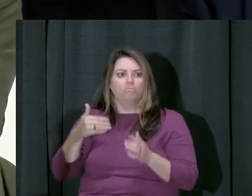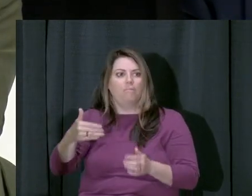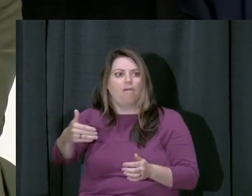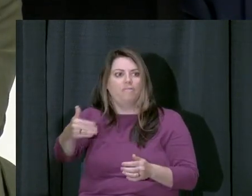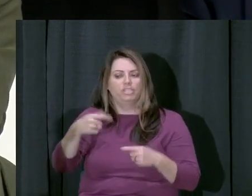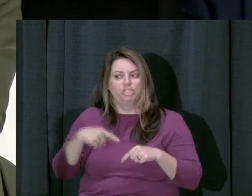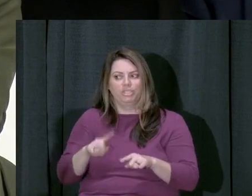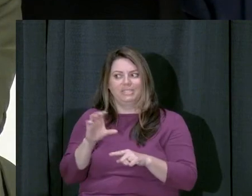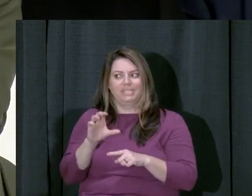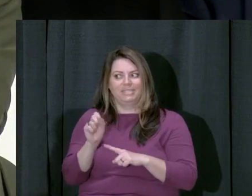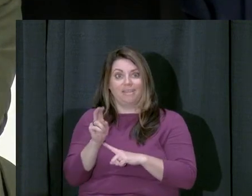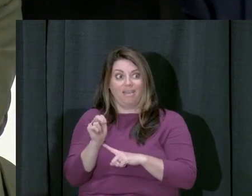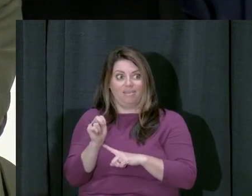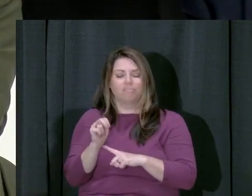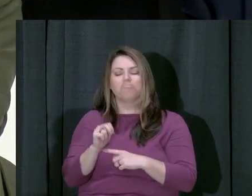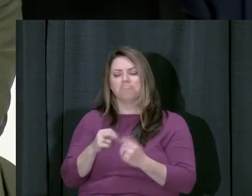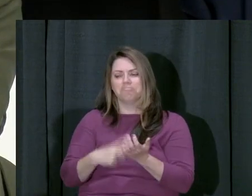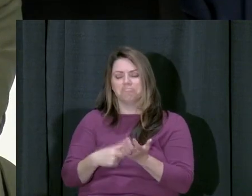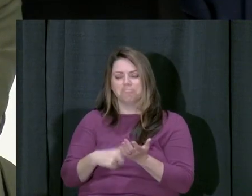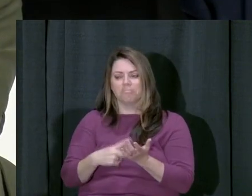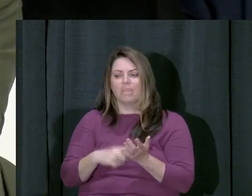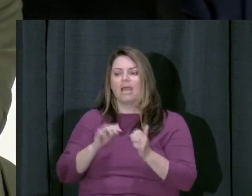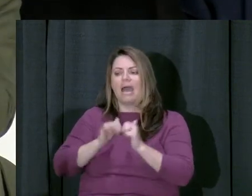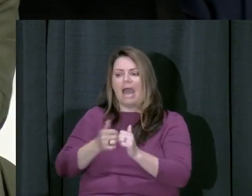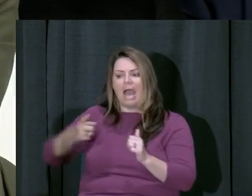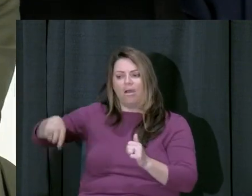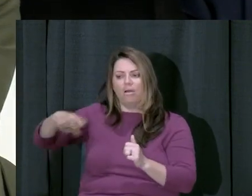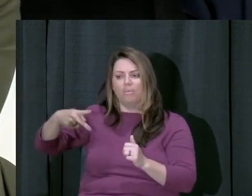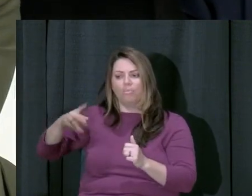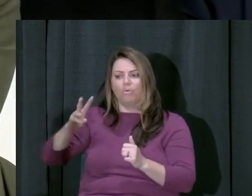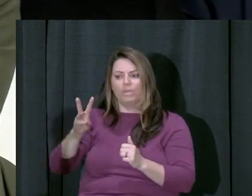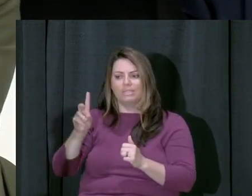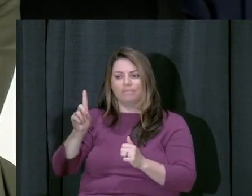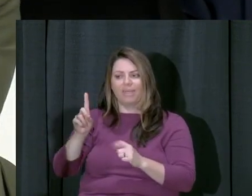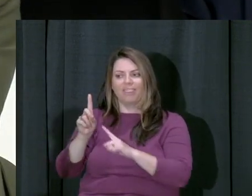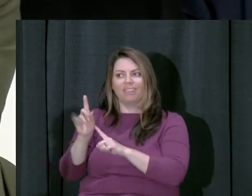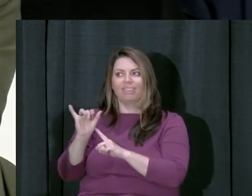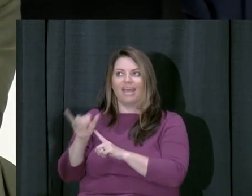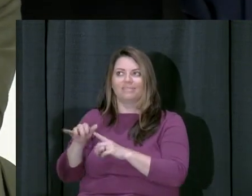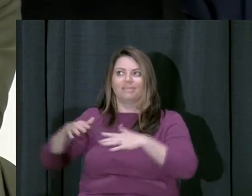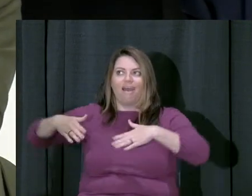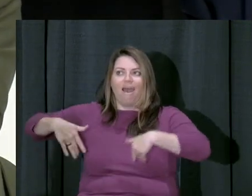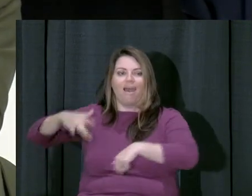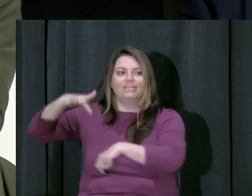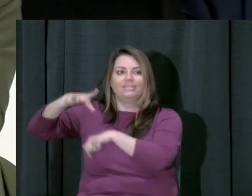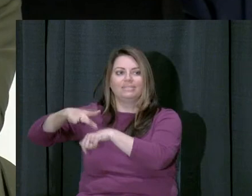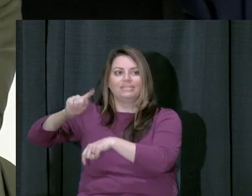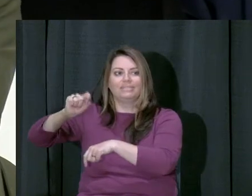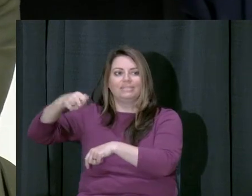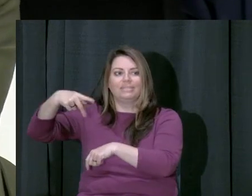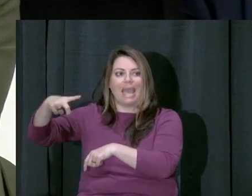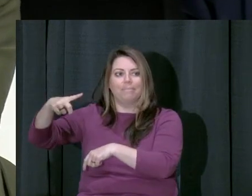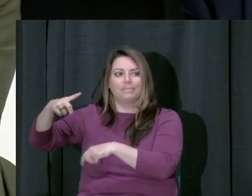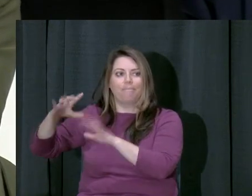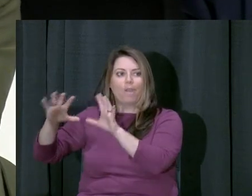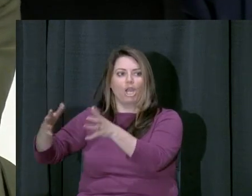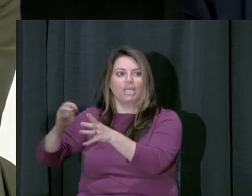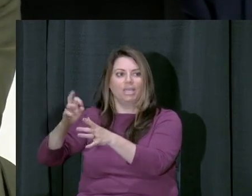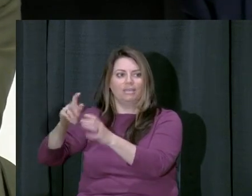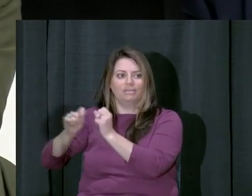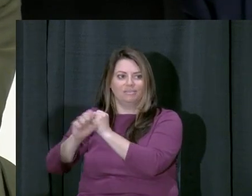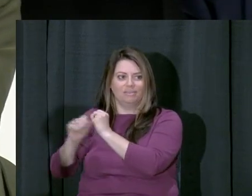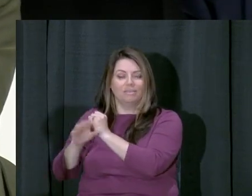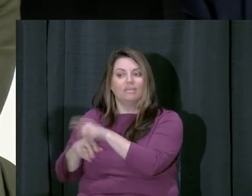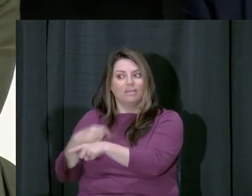the CSUN about how people with disabilities are this untapped market. You know, how can we frame that? So when we're